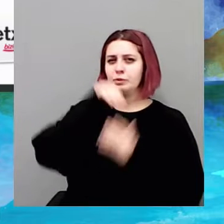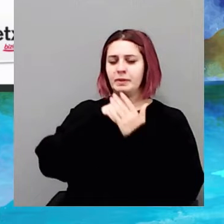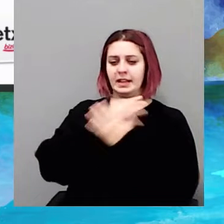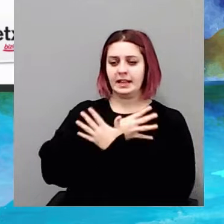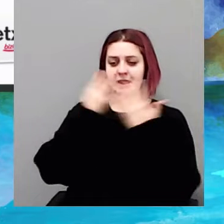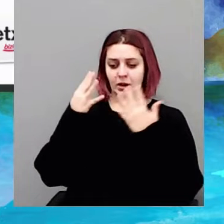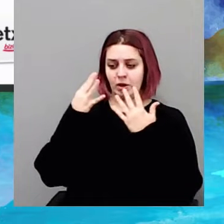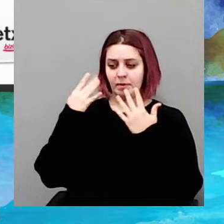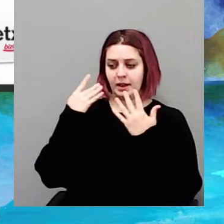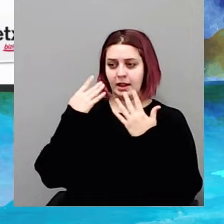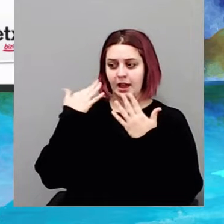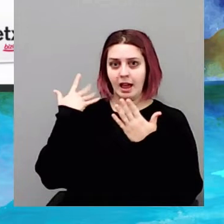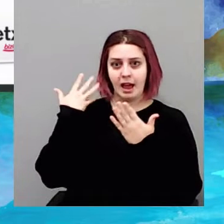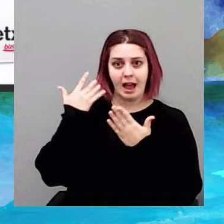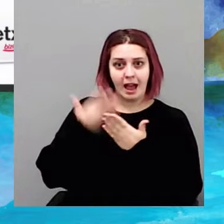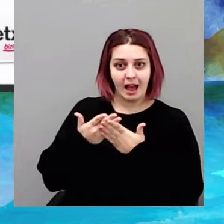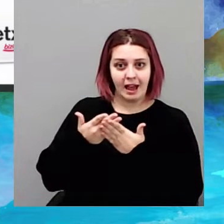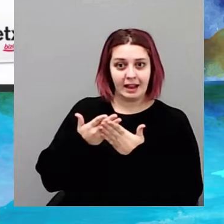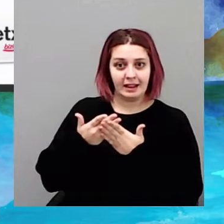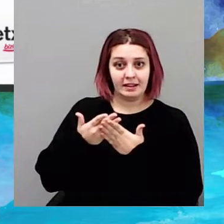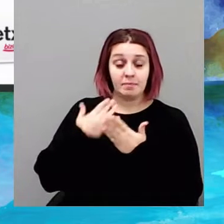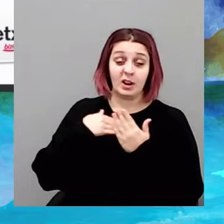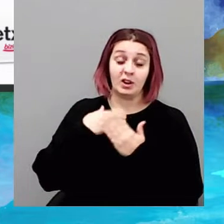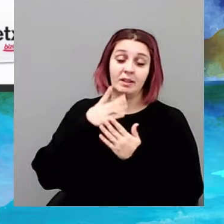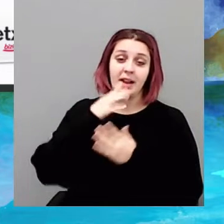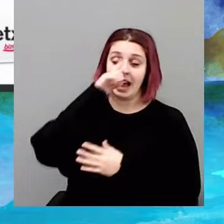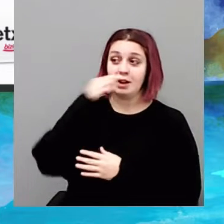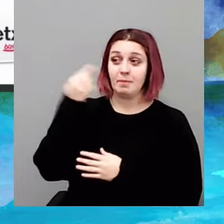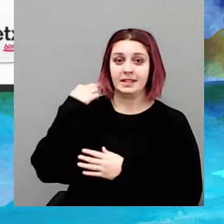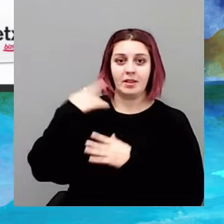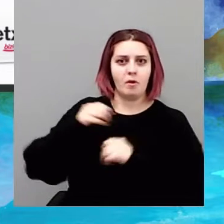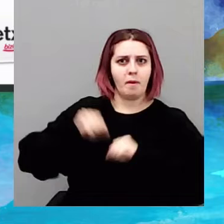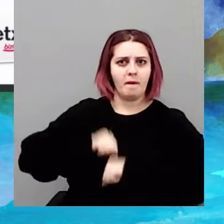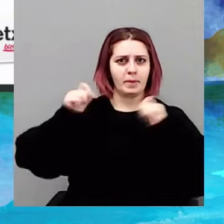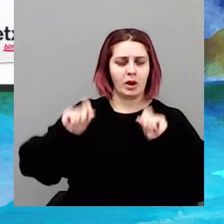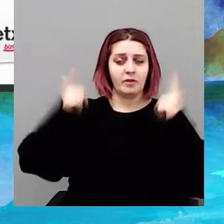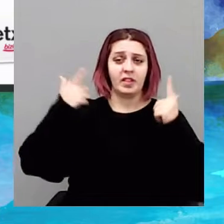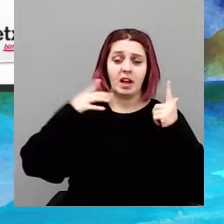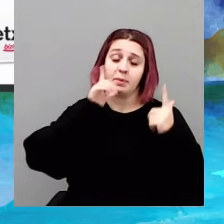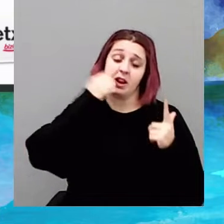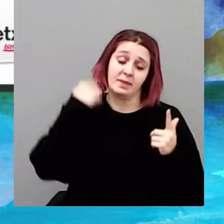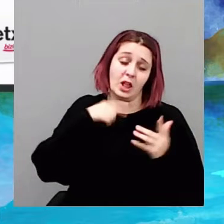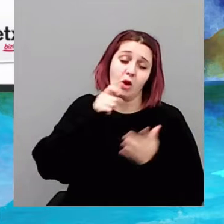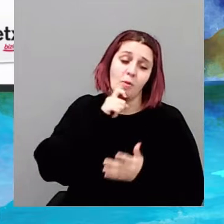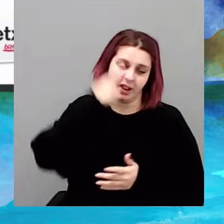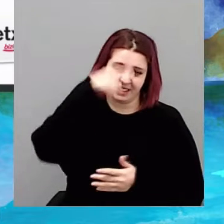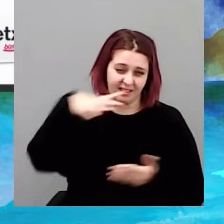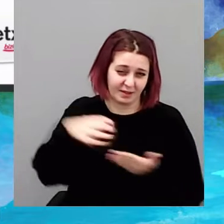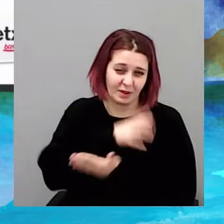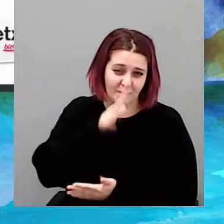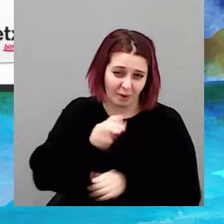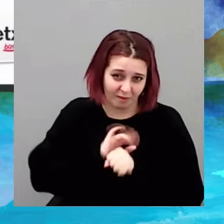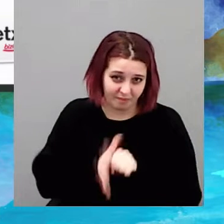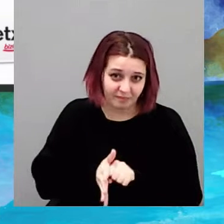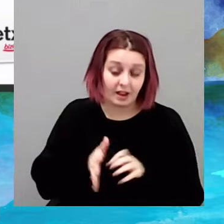since 2019, and then over 2020, which was a complicated year, as we know,